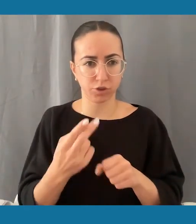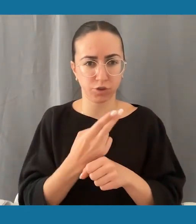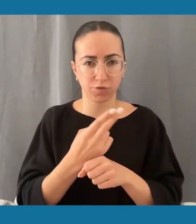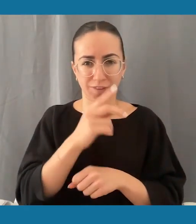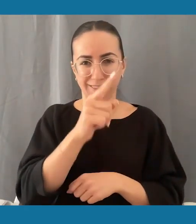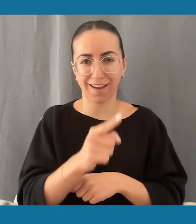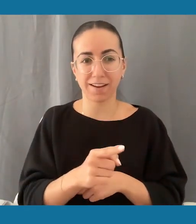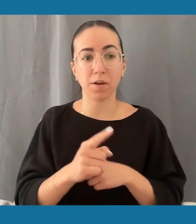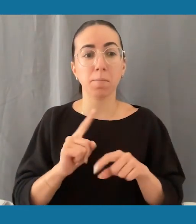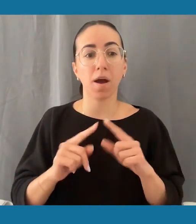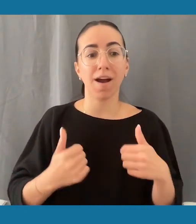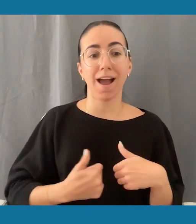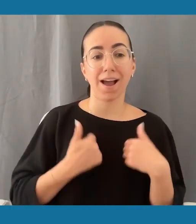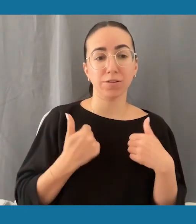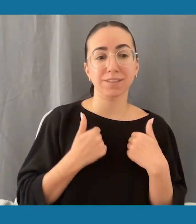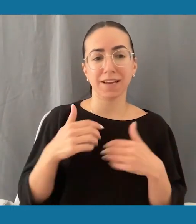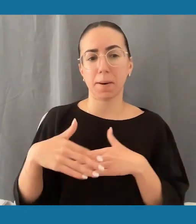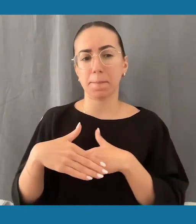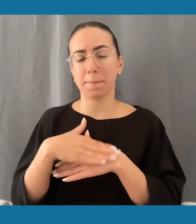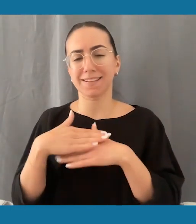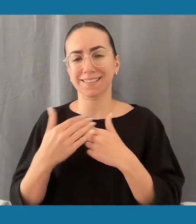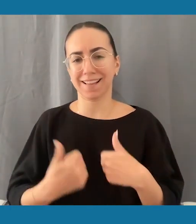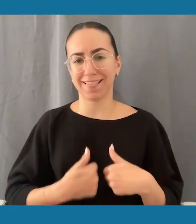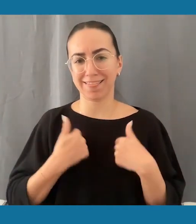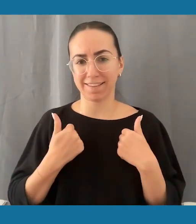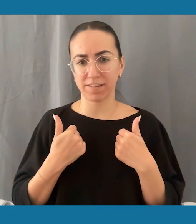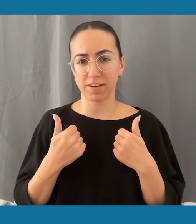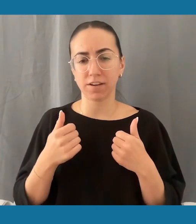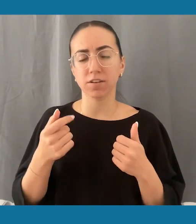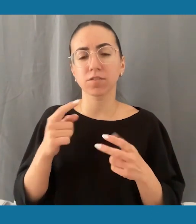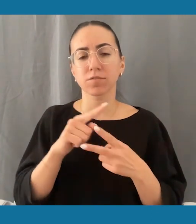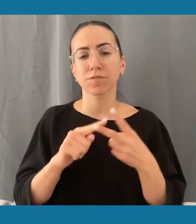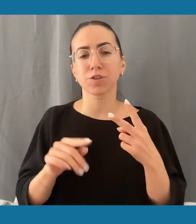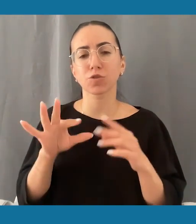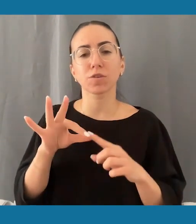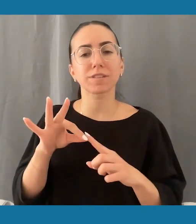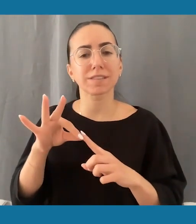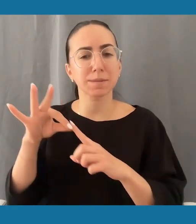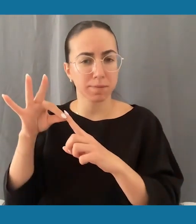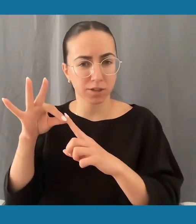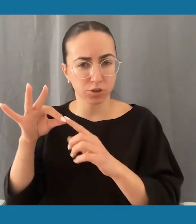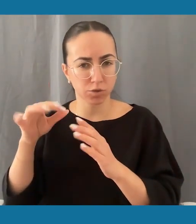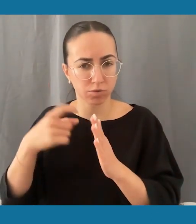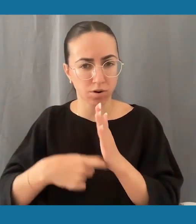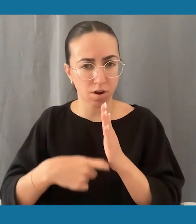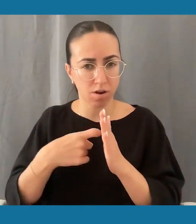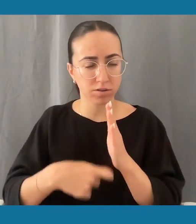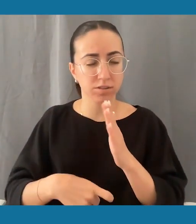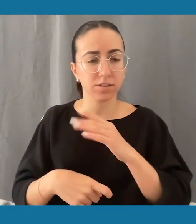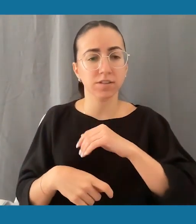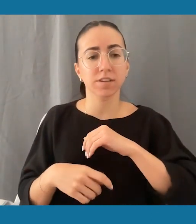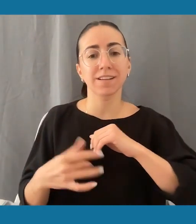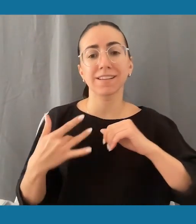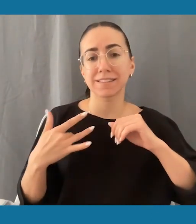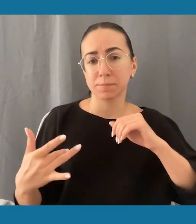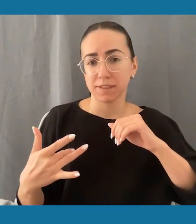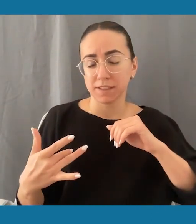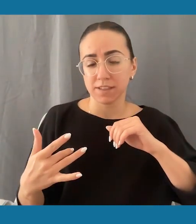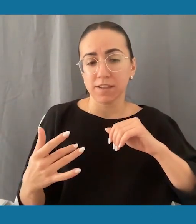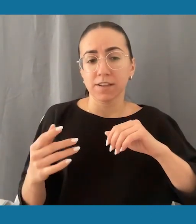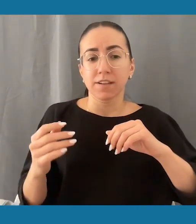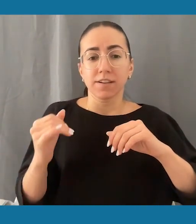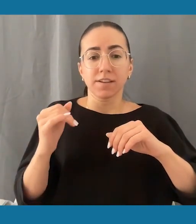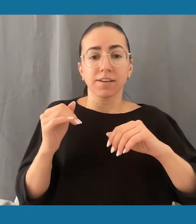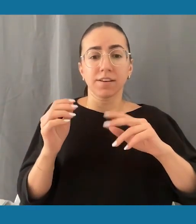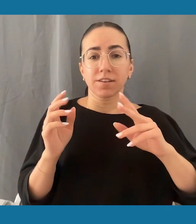is because those are special expenses that typically, if you use money on housing from a special needs